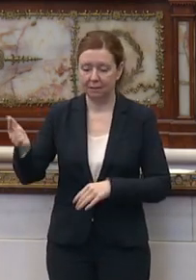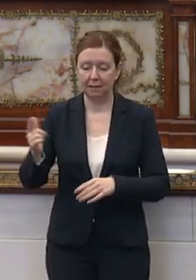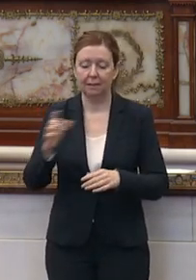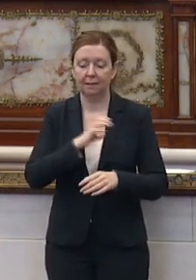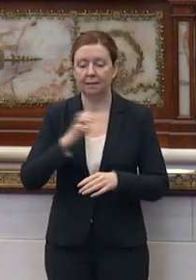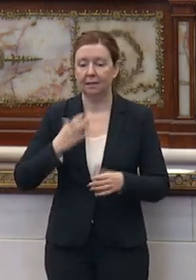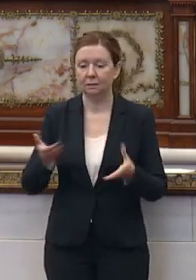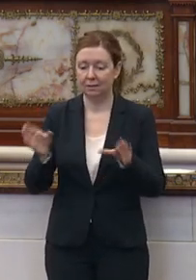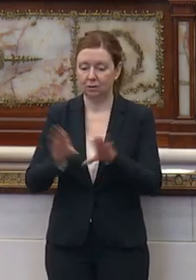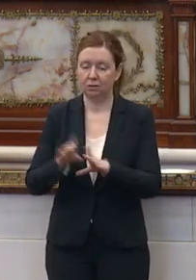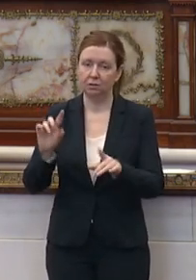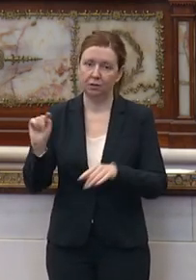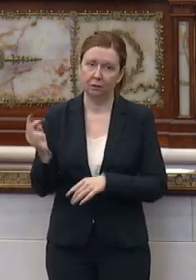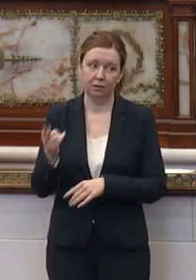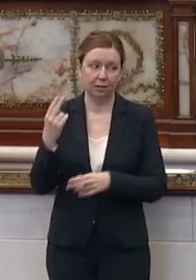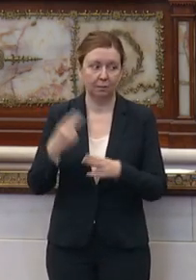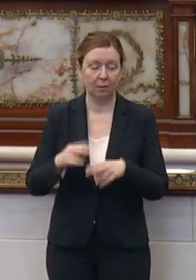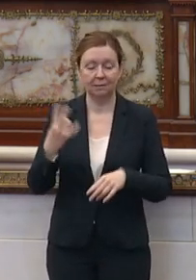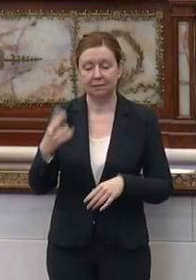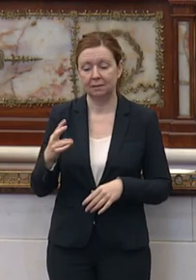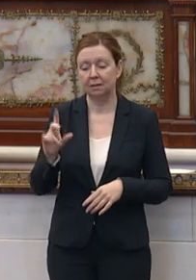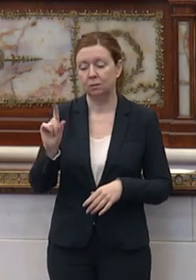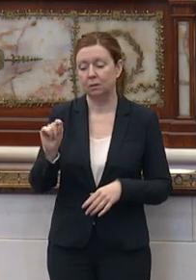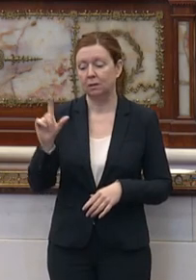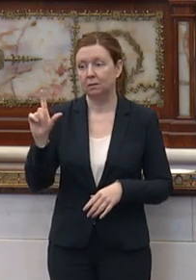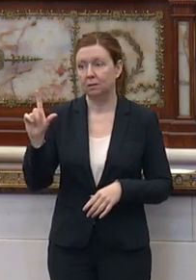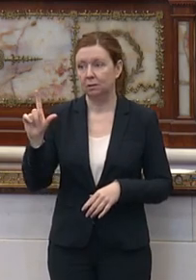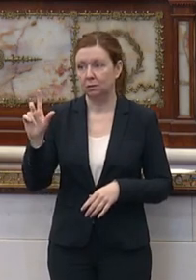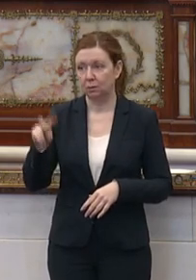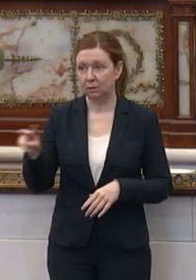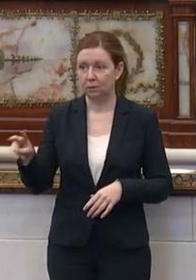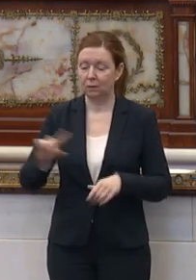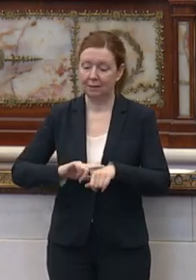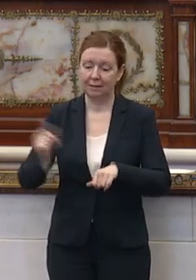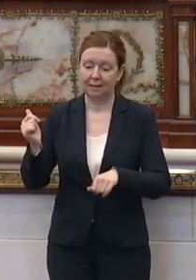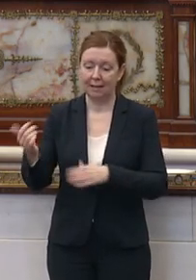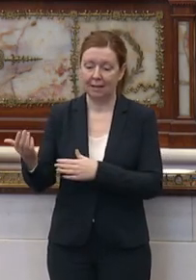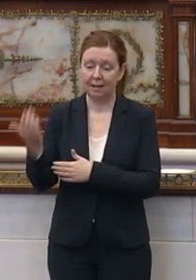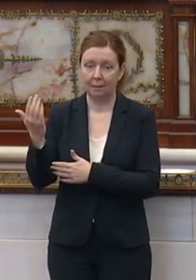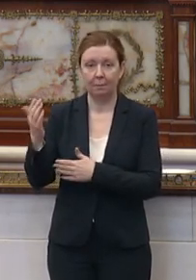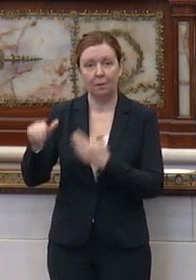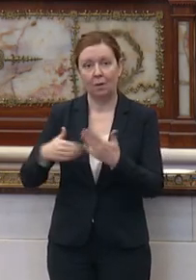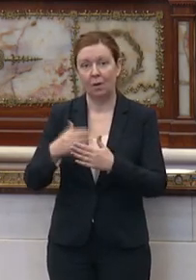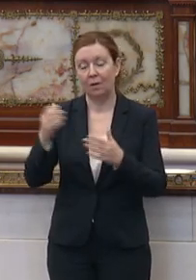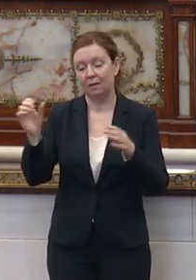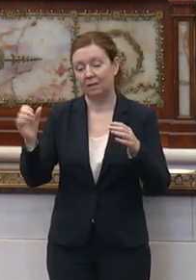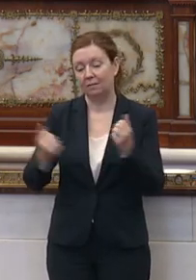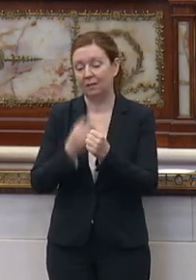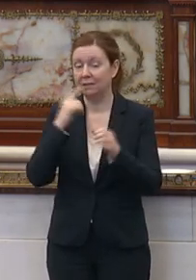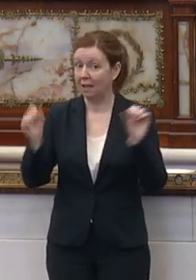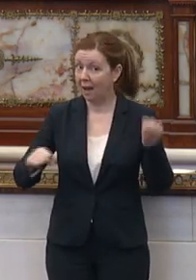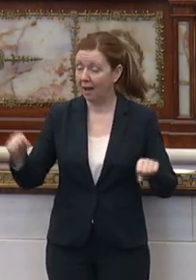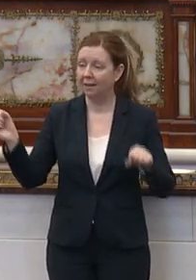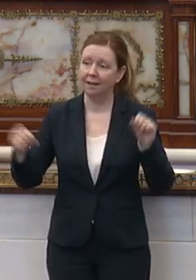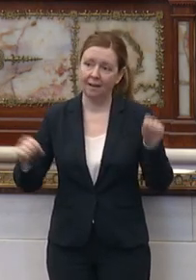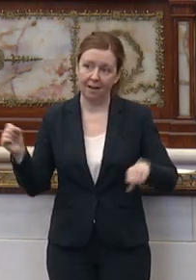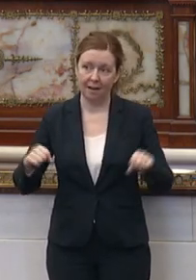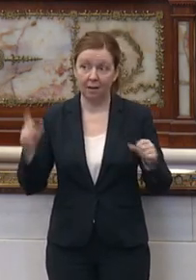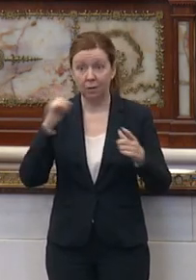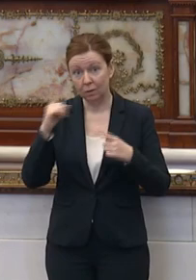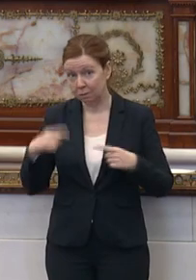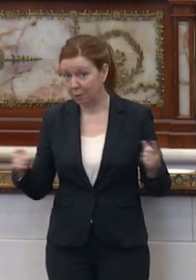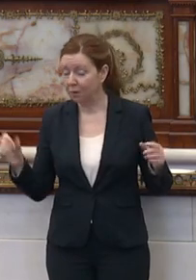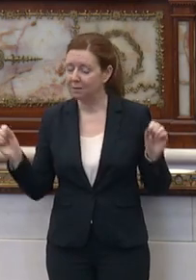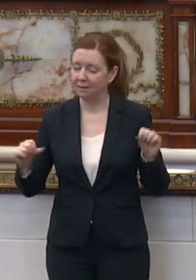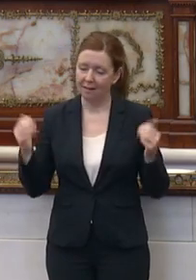council stand adjourned until Thursday, March 17, 2022 at 10 a.m. All in favor indicate by saying aye. Aye. Aye. Aye.